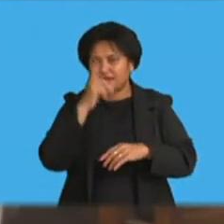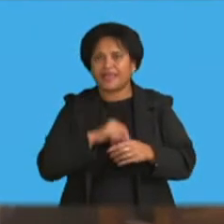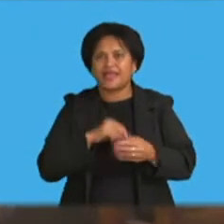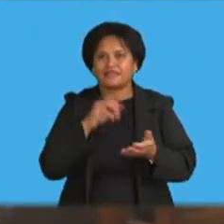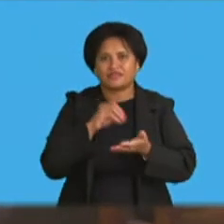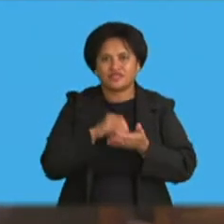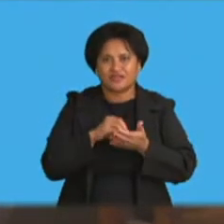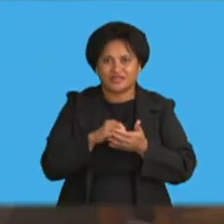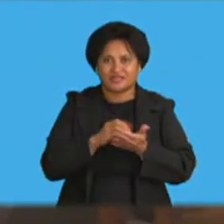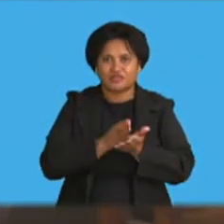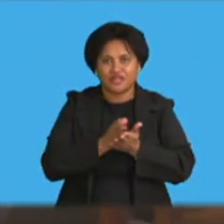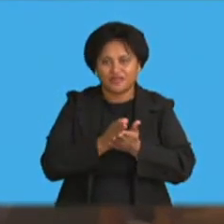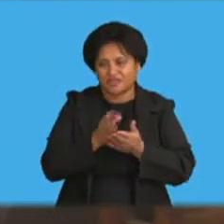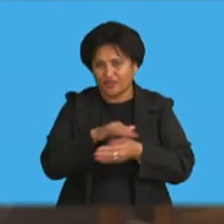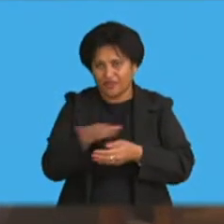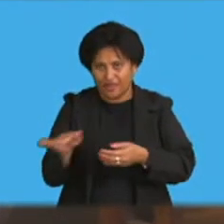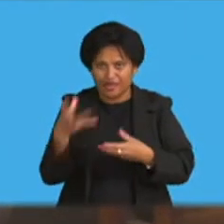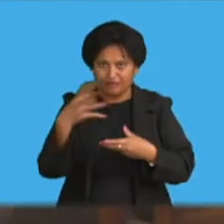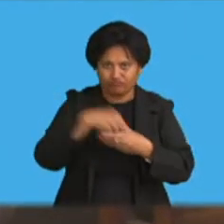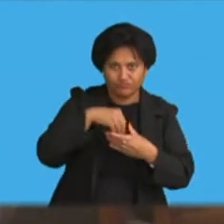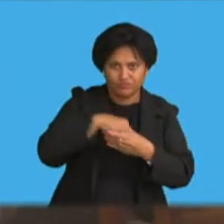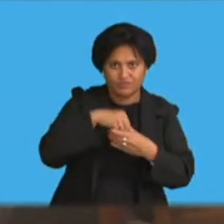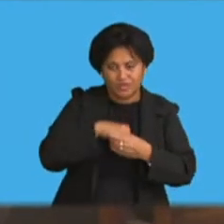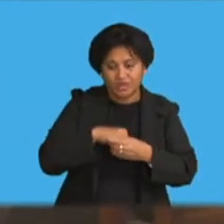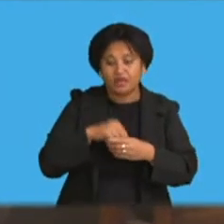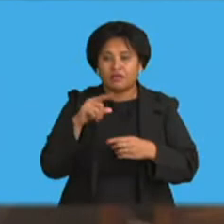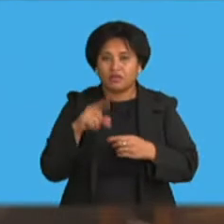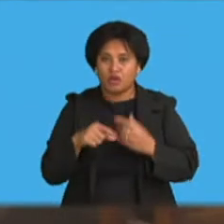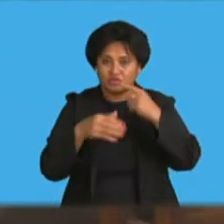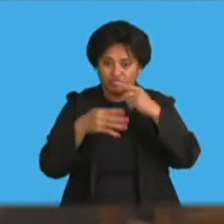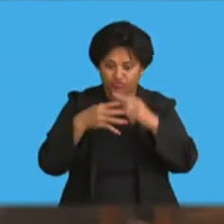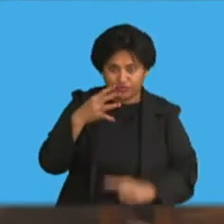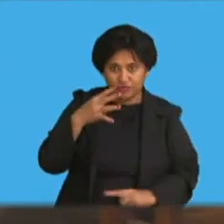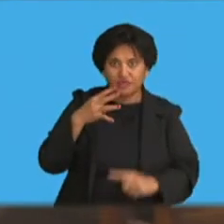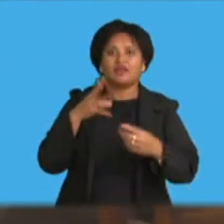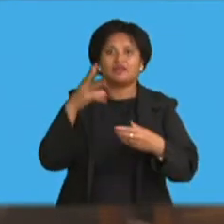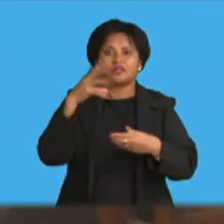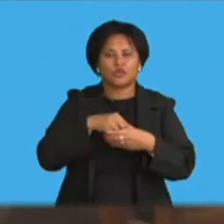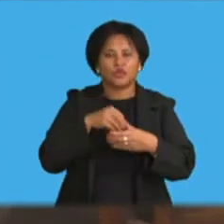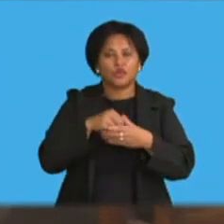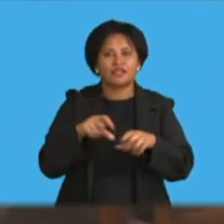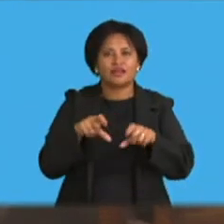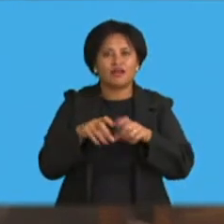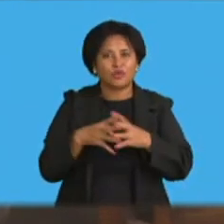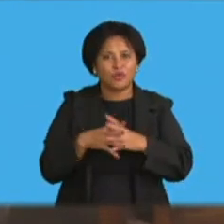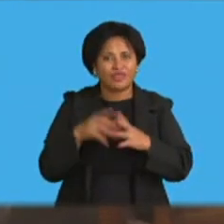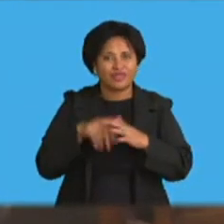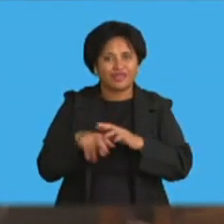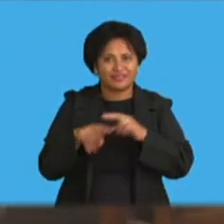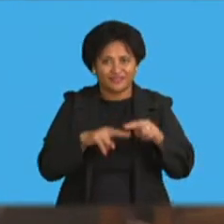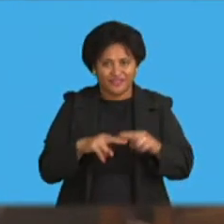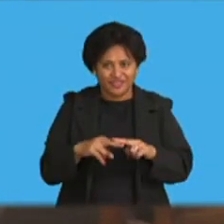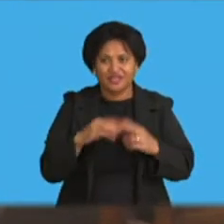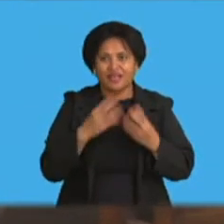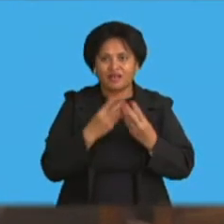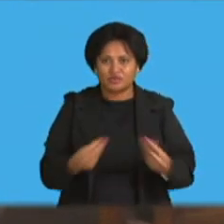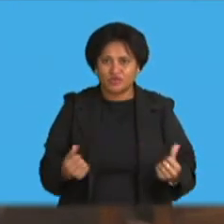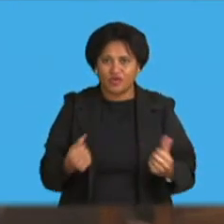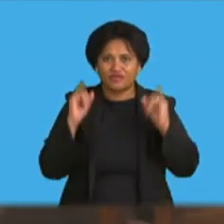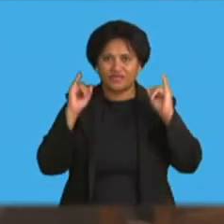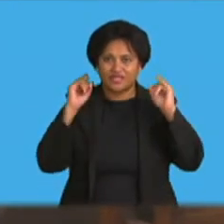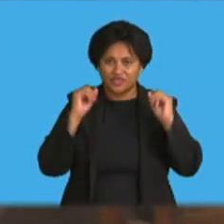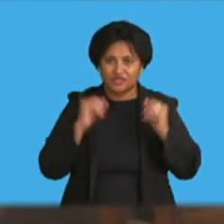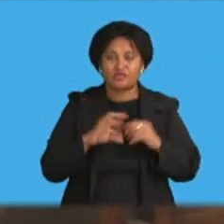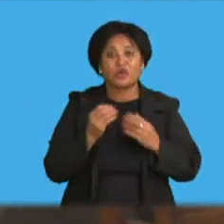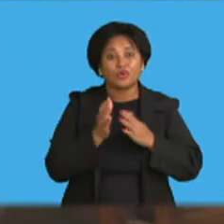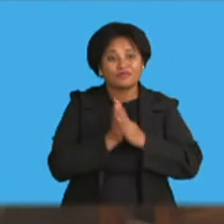big picture issues have relevance for every nation in the Commonwealth, and we are taking steps in Fiji to build upon our own success in addressing these issues. We look